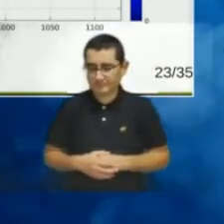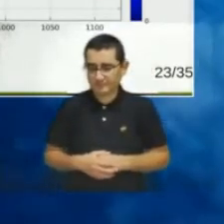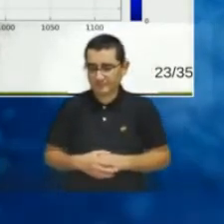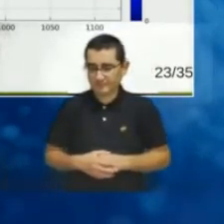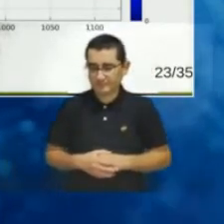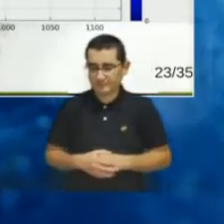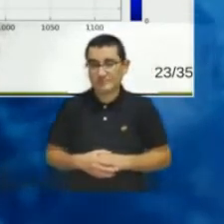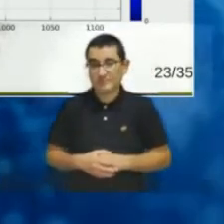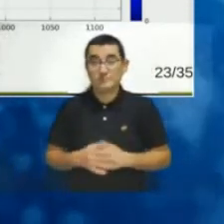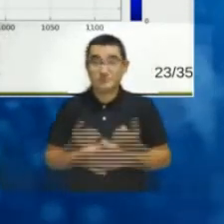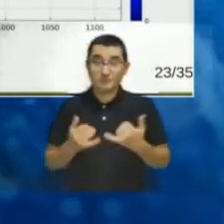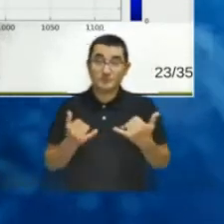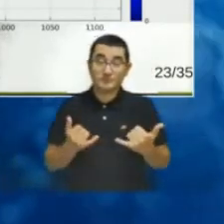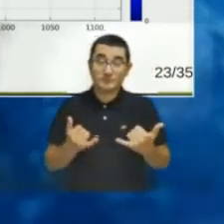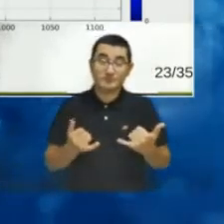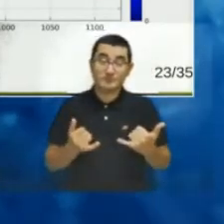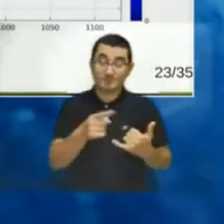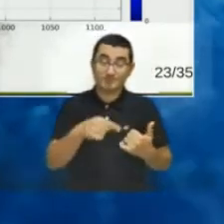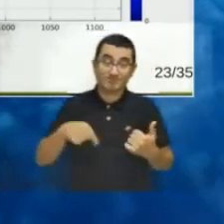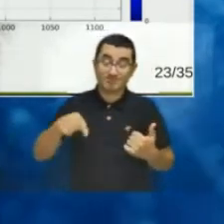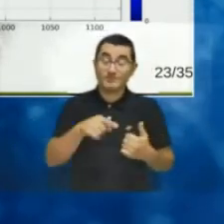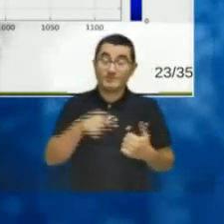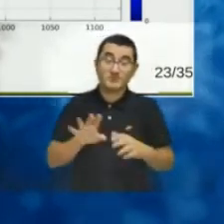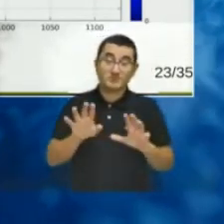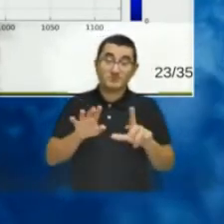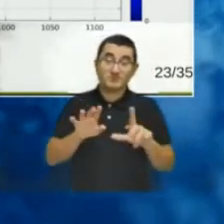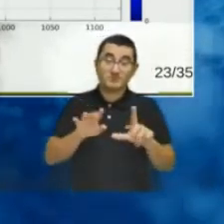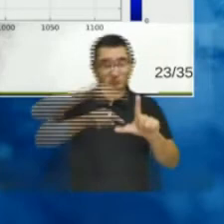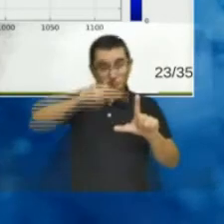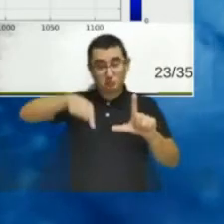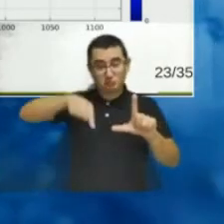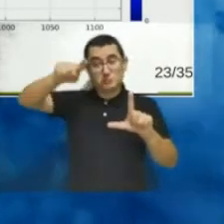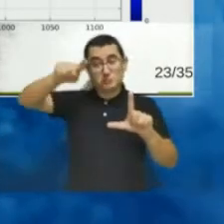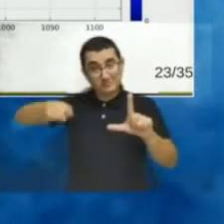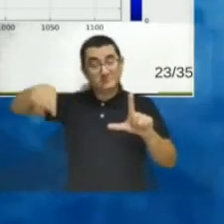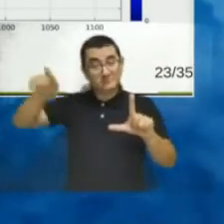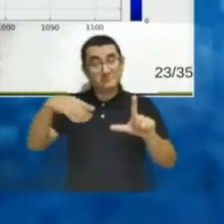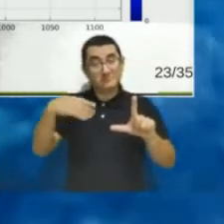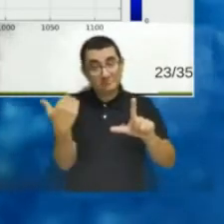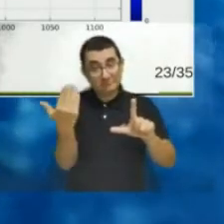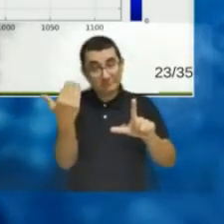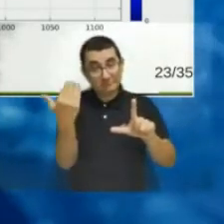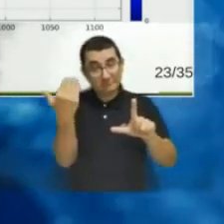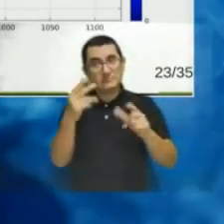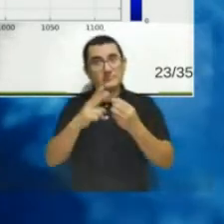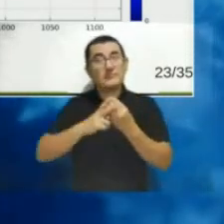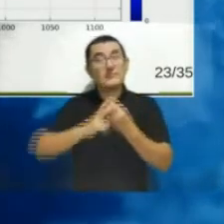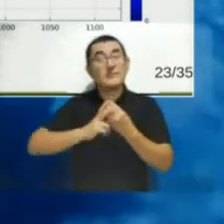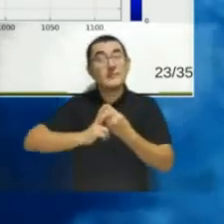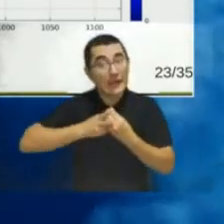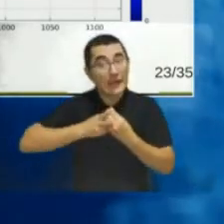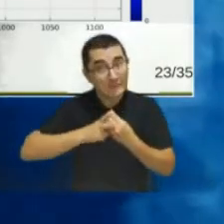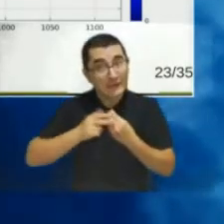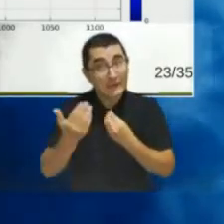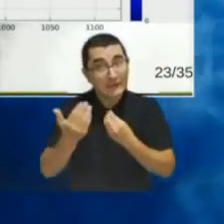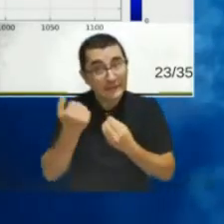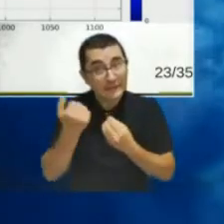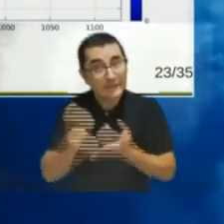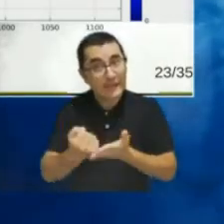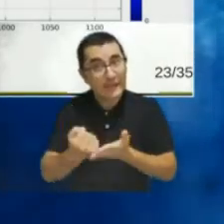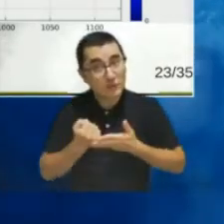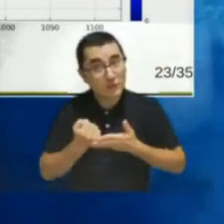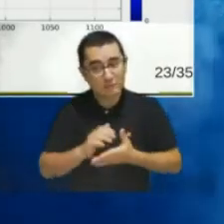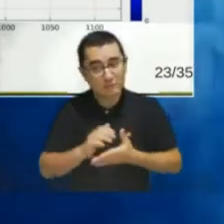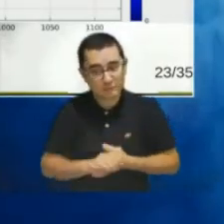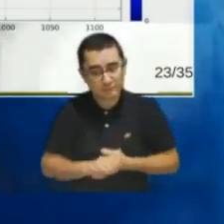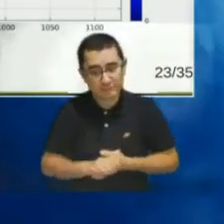field. So this is a very interesting validation, because here it shows that the dynamic here of the two is actually working